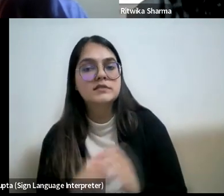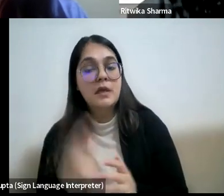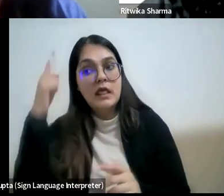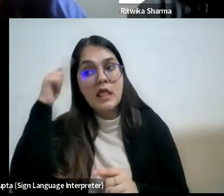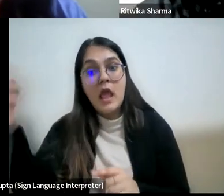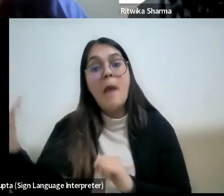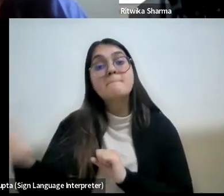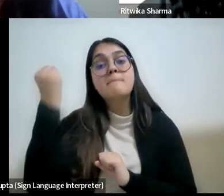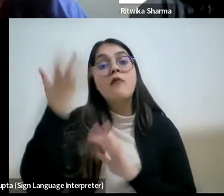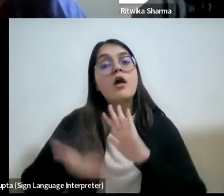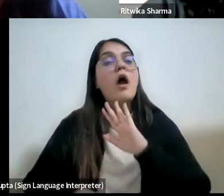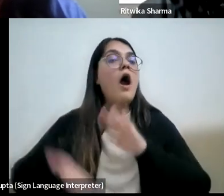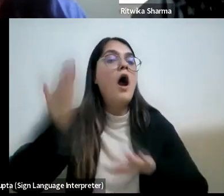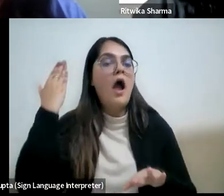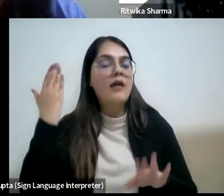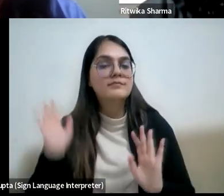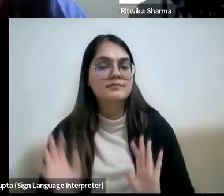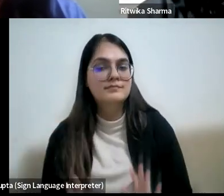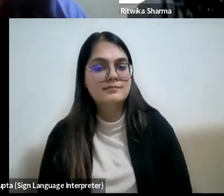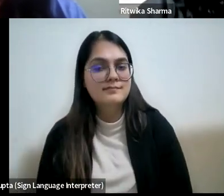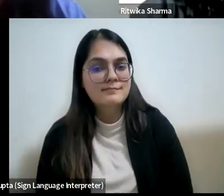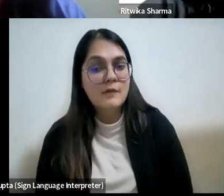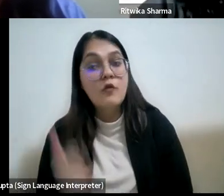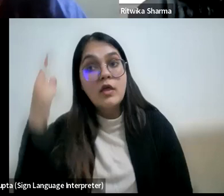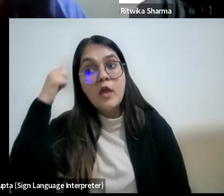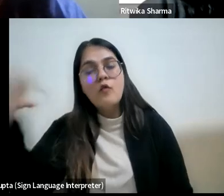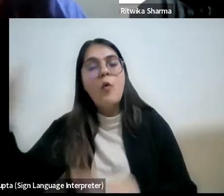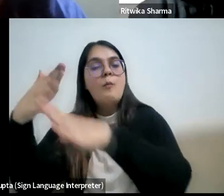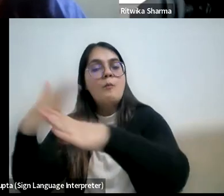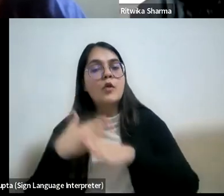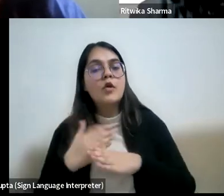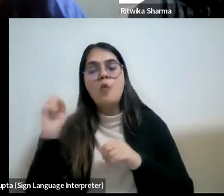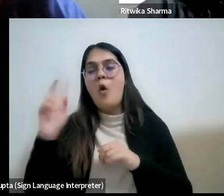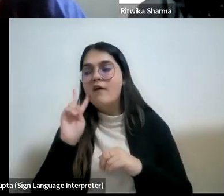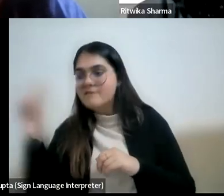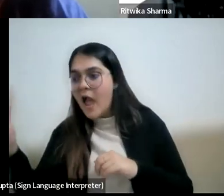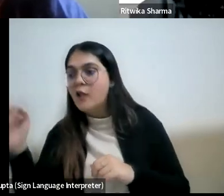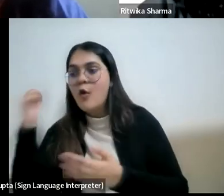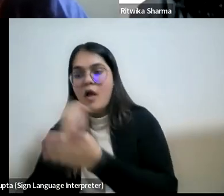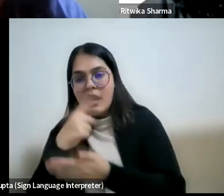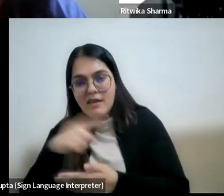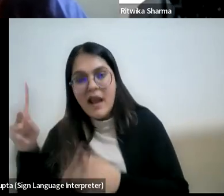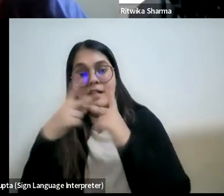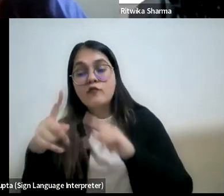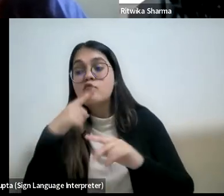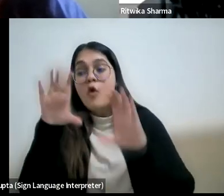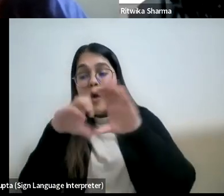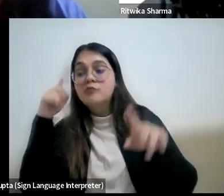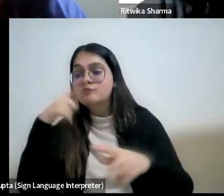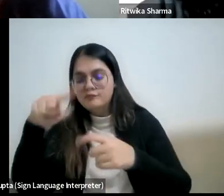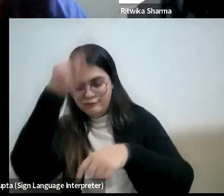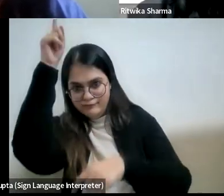above everything else that will, in the end, protect their rights and also protect the values that the framers of the Constitution believe in.